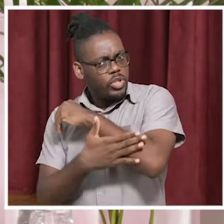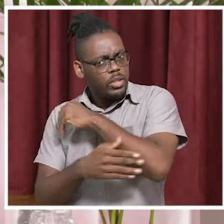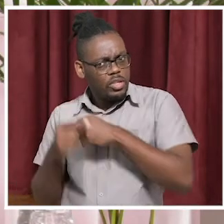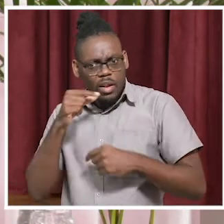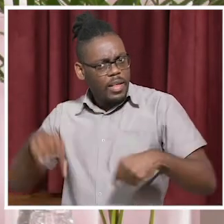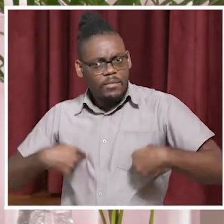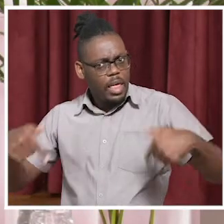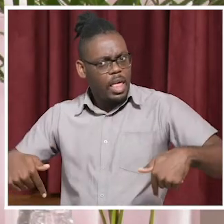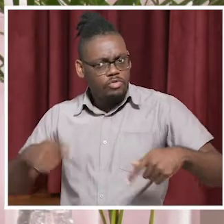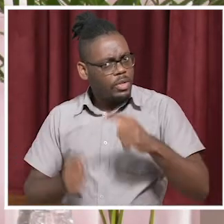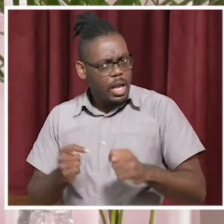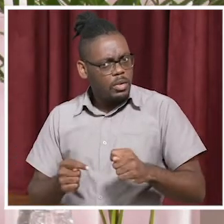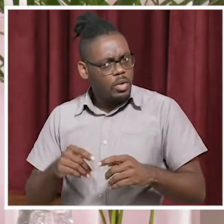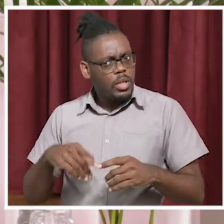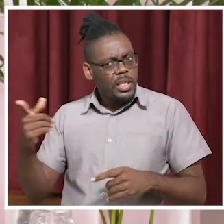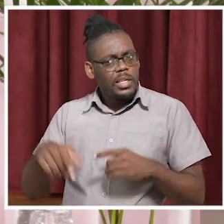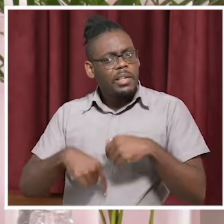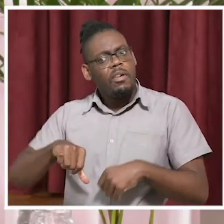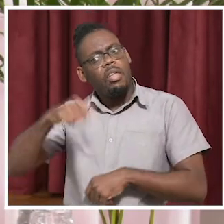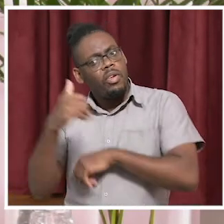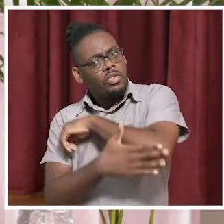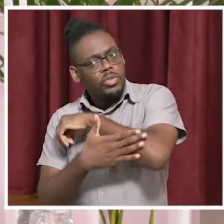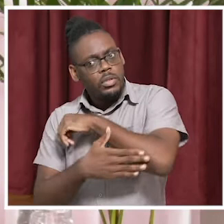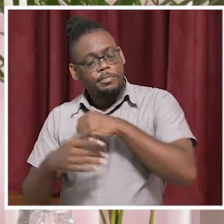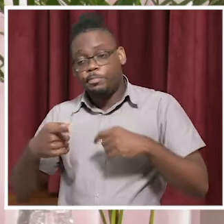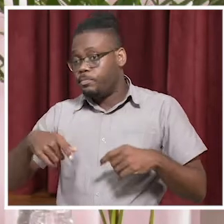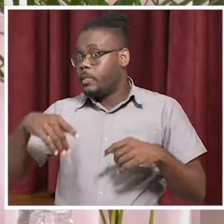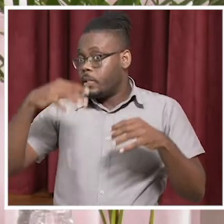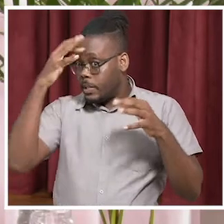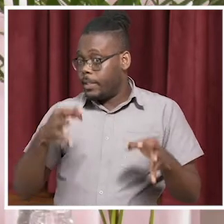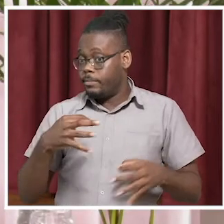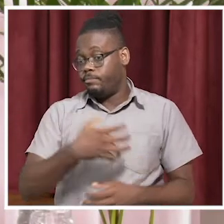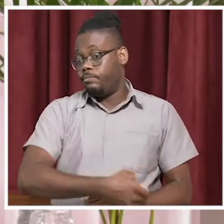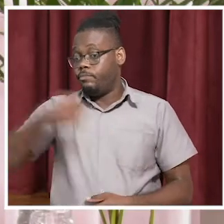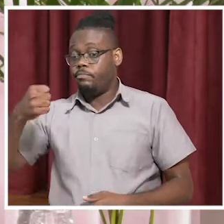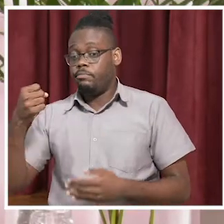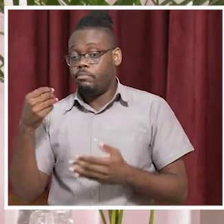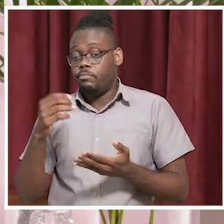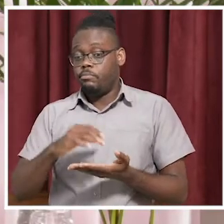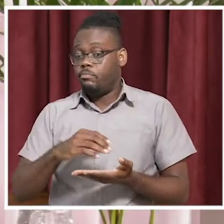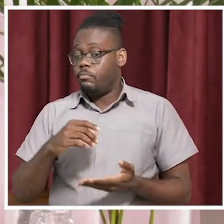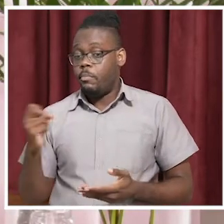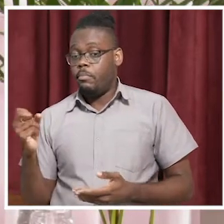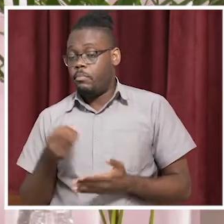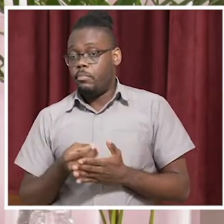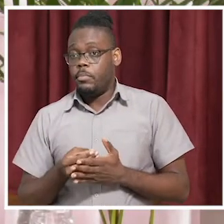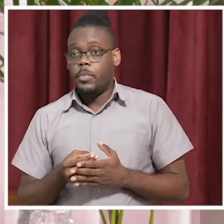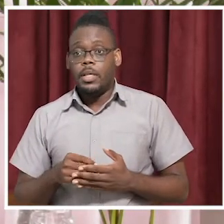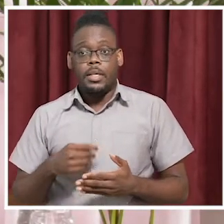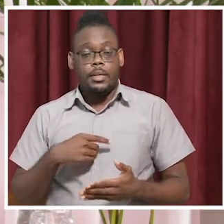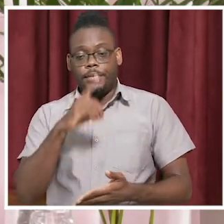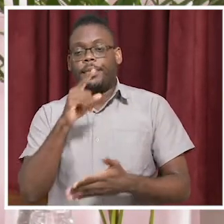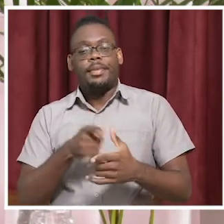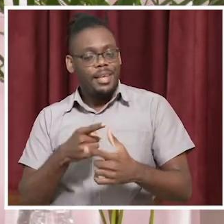inform, right, and continue. But once we have the information come, we will inactivate the grant. Okay, and we review those for public